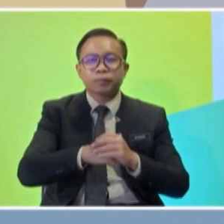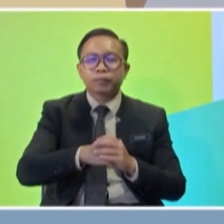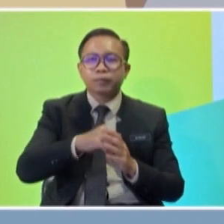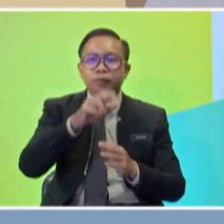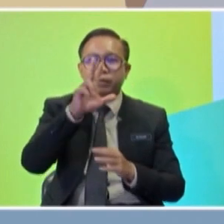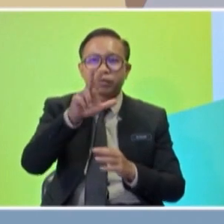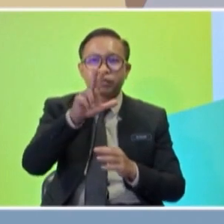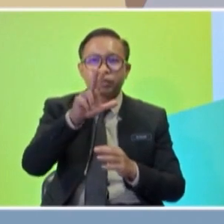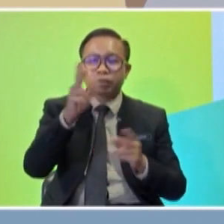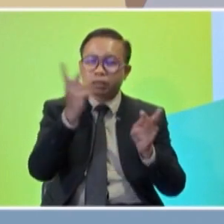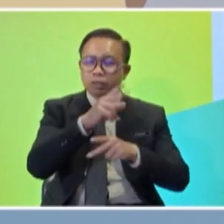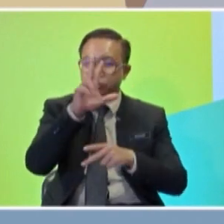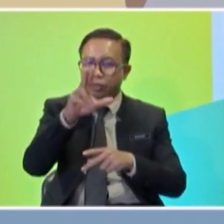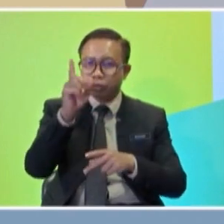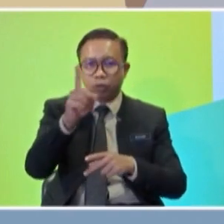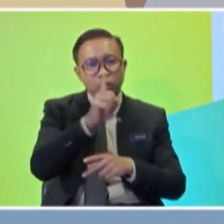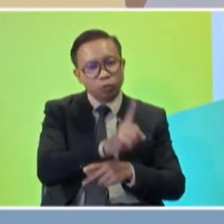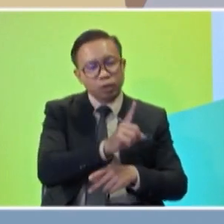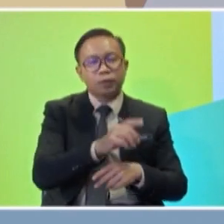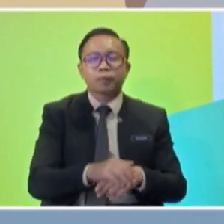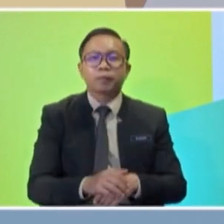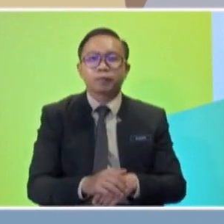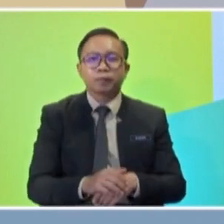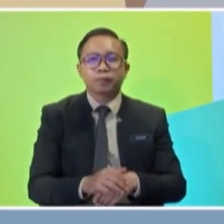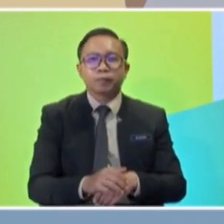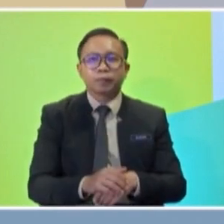with 3 equal to 1, 3 with 3 equal to 1.